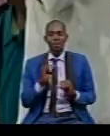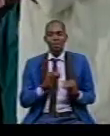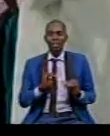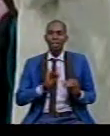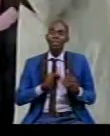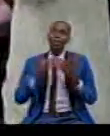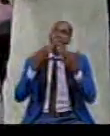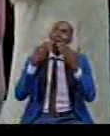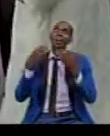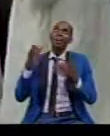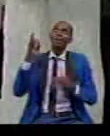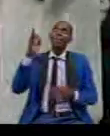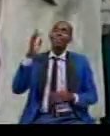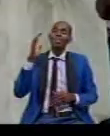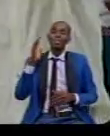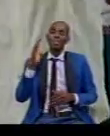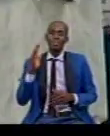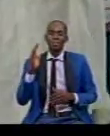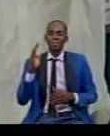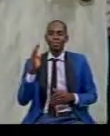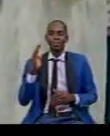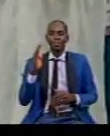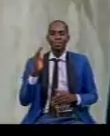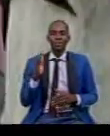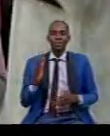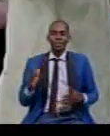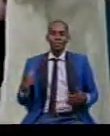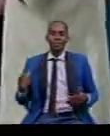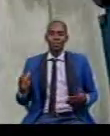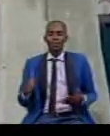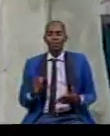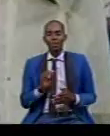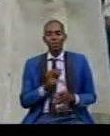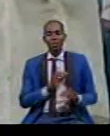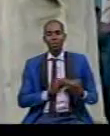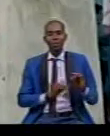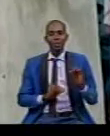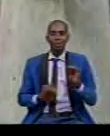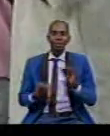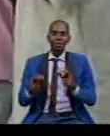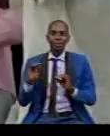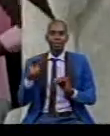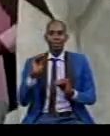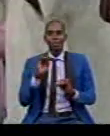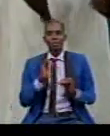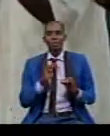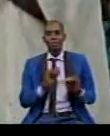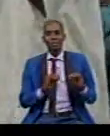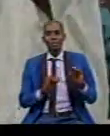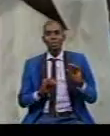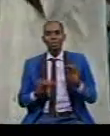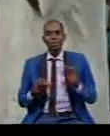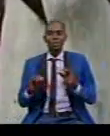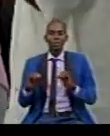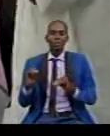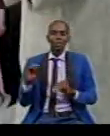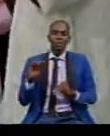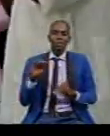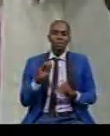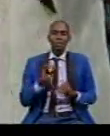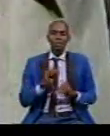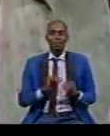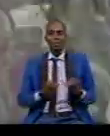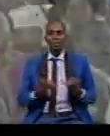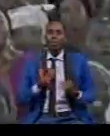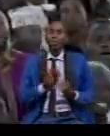have any swelling, hunchback, goiter, fibroid, elephantiasis, whatever, and here is the